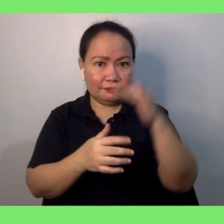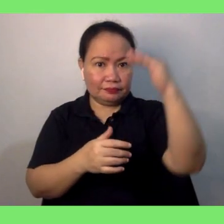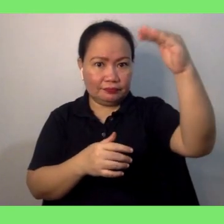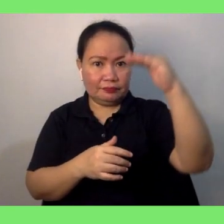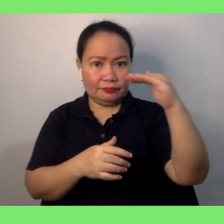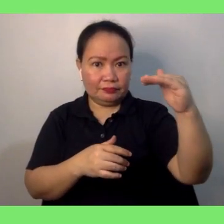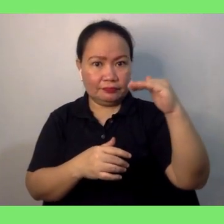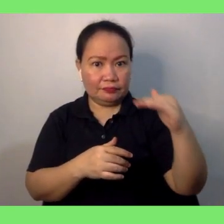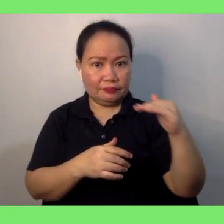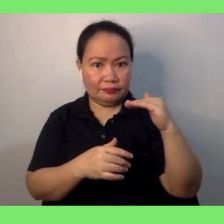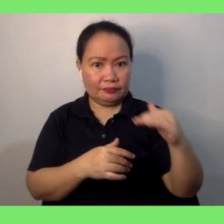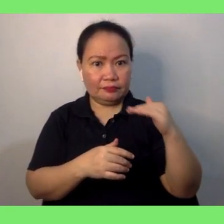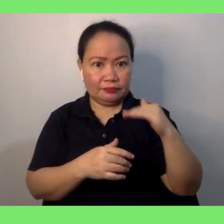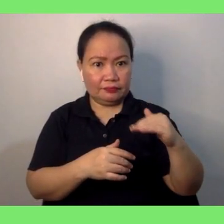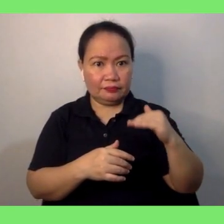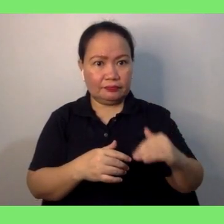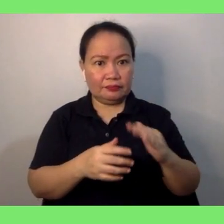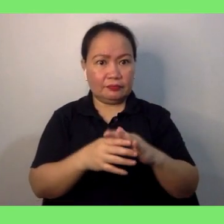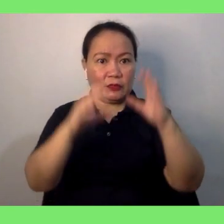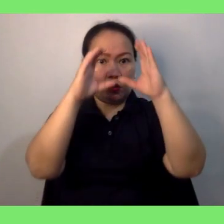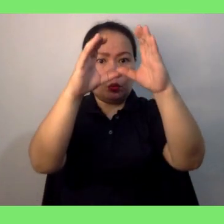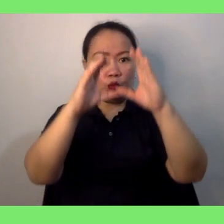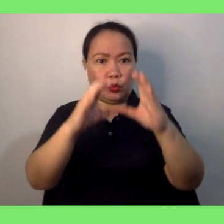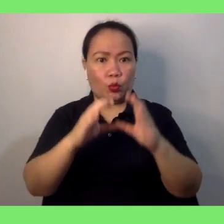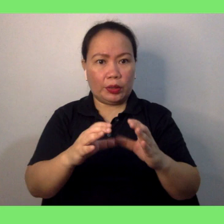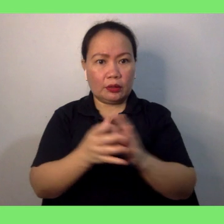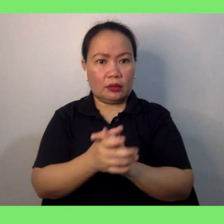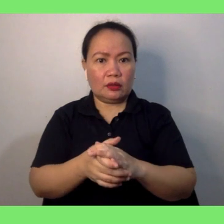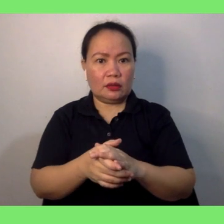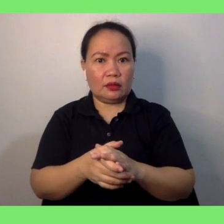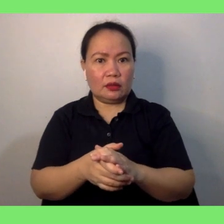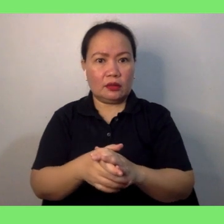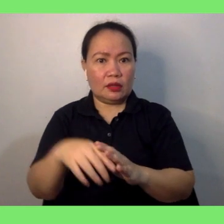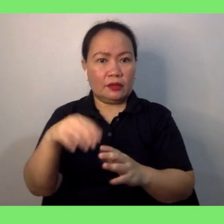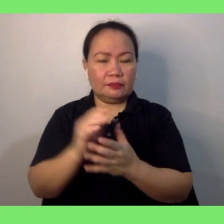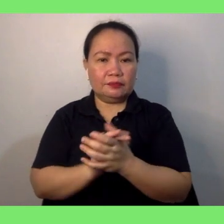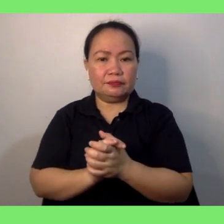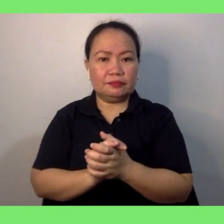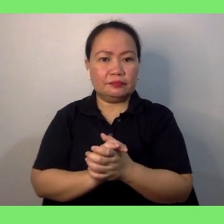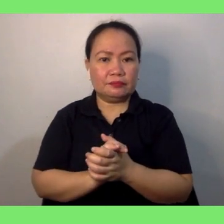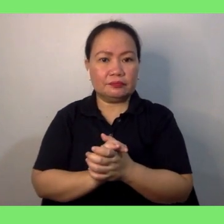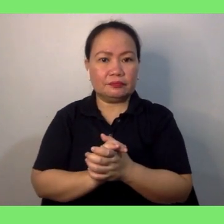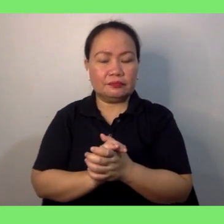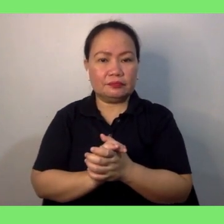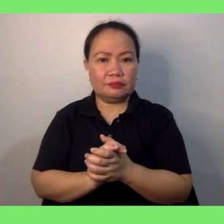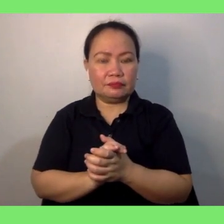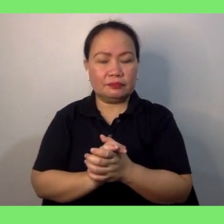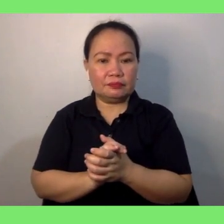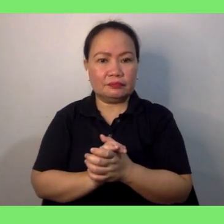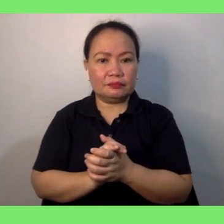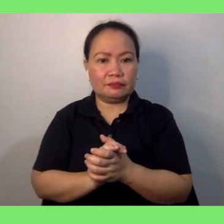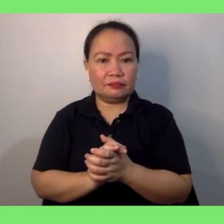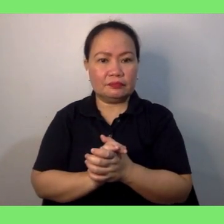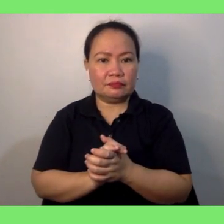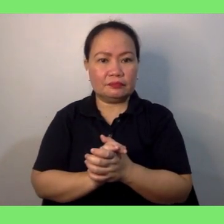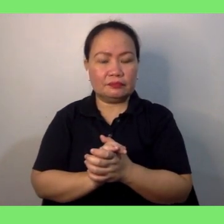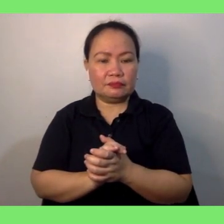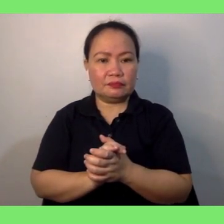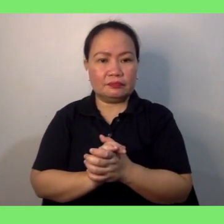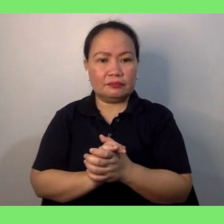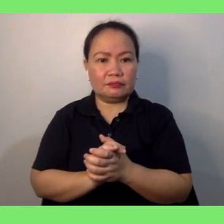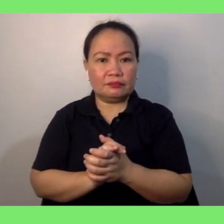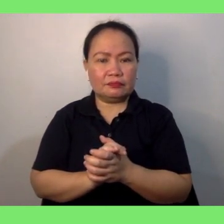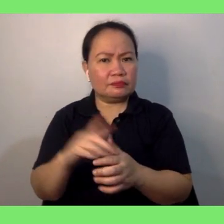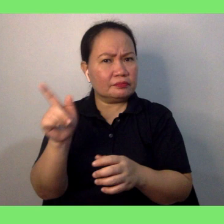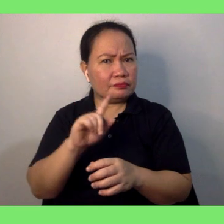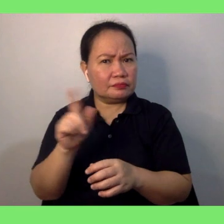alternate exterior angles are congruent, interior angles on the same side are supplementary, and the exterior angles on the same